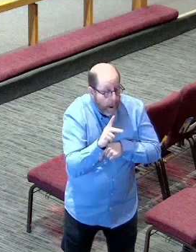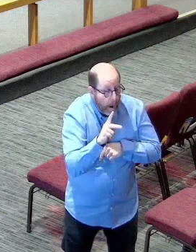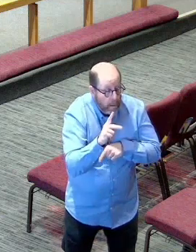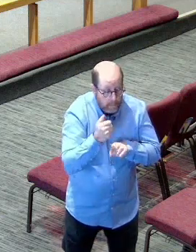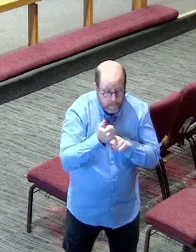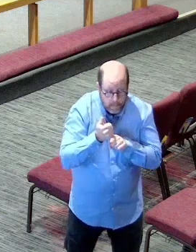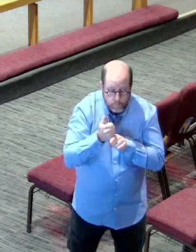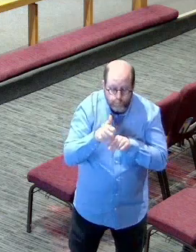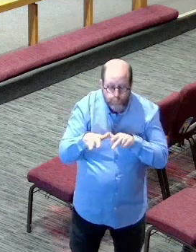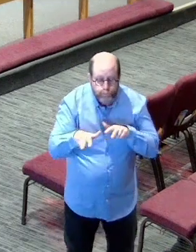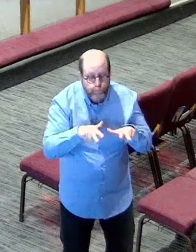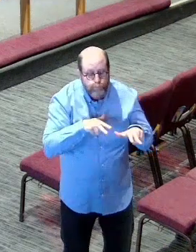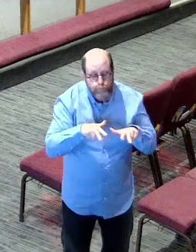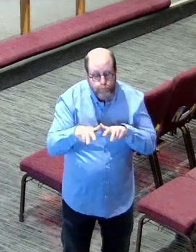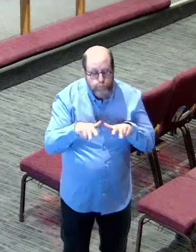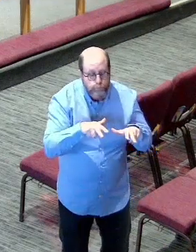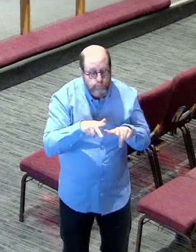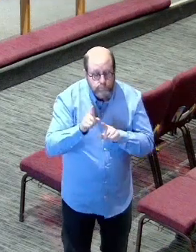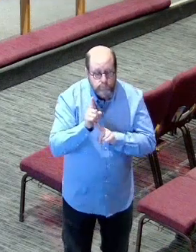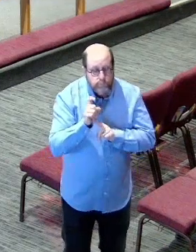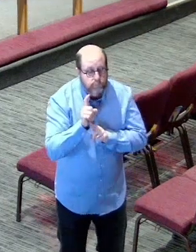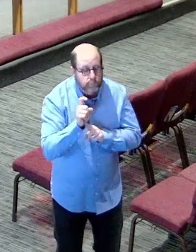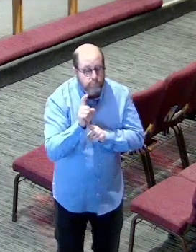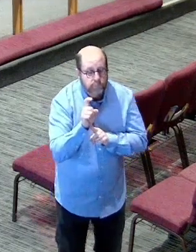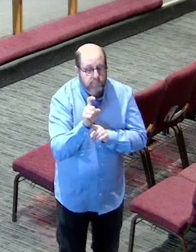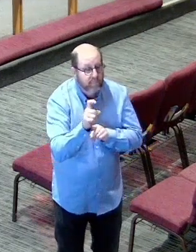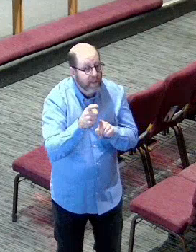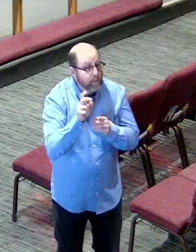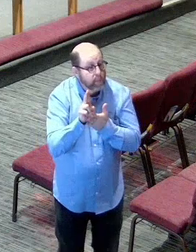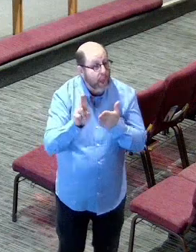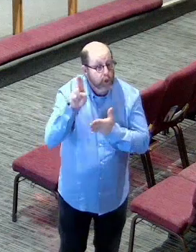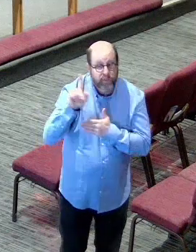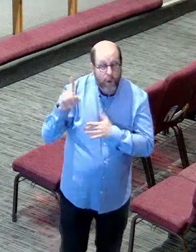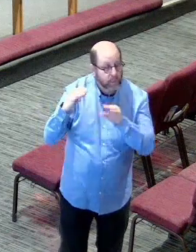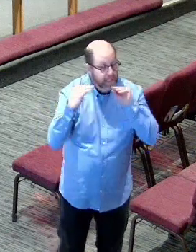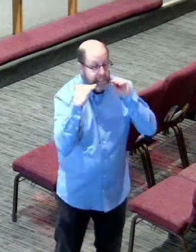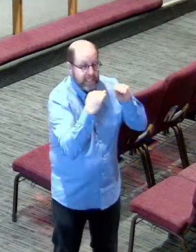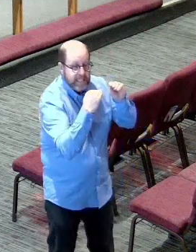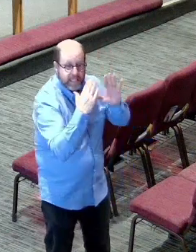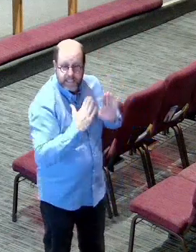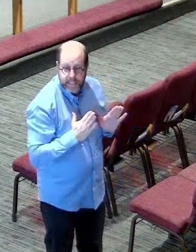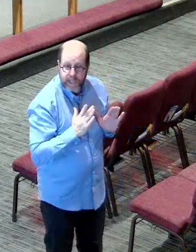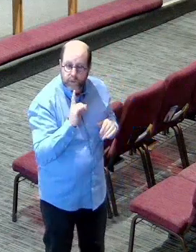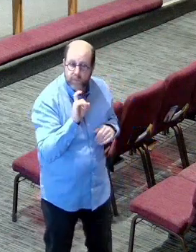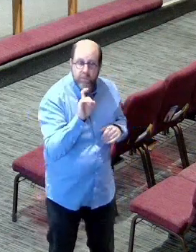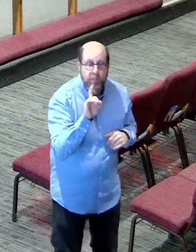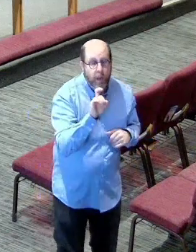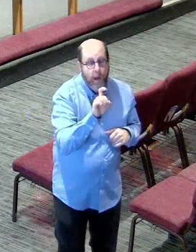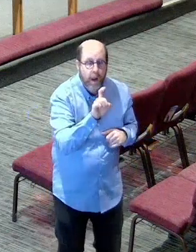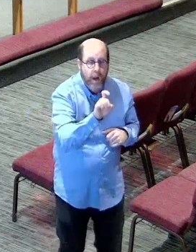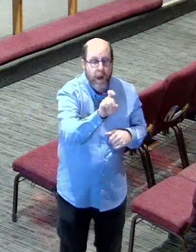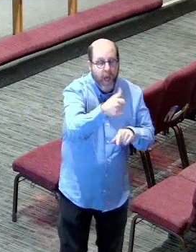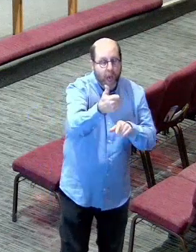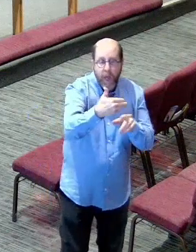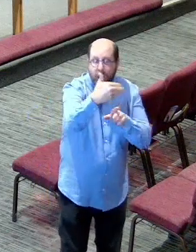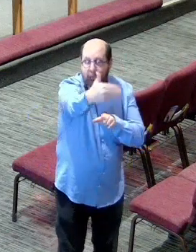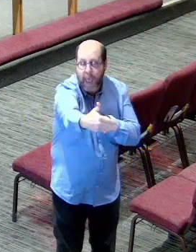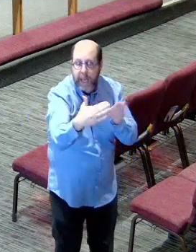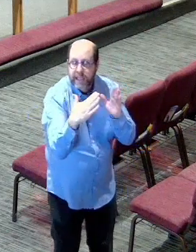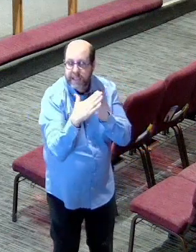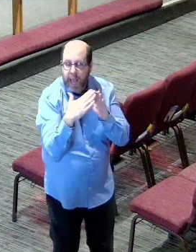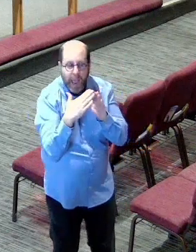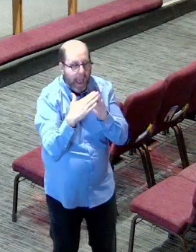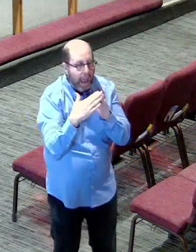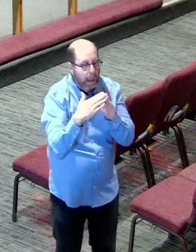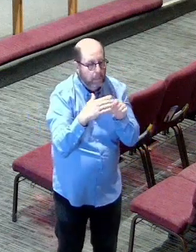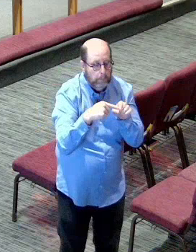monastery past the university where he was a teacher to the church at the other end of town.